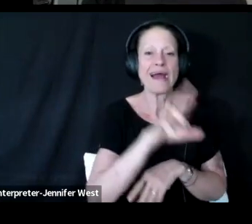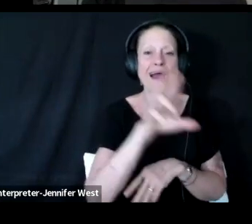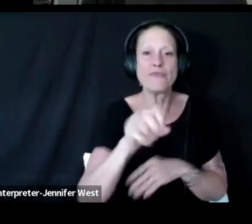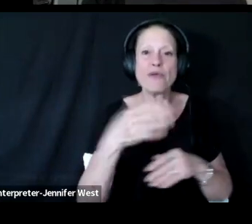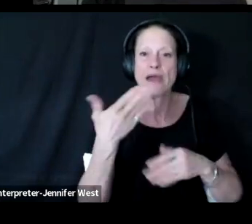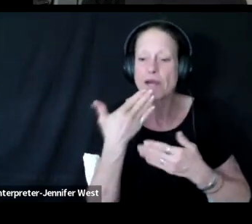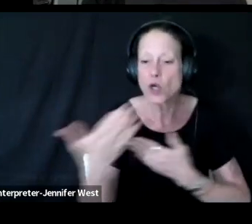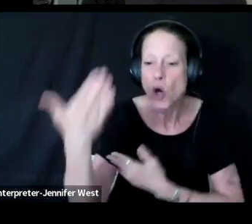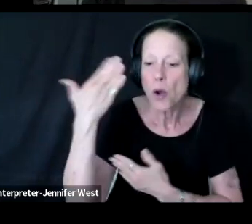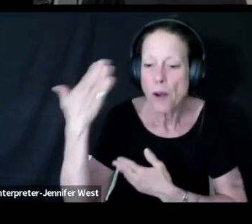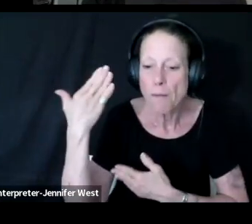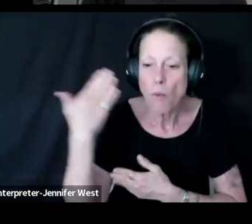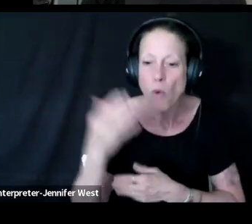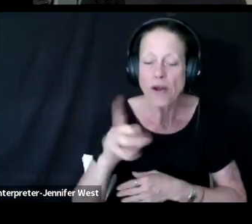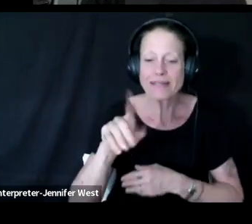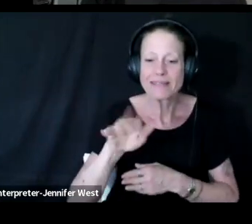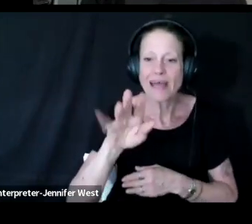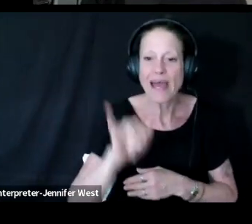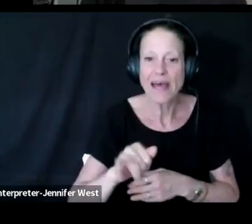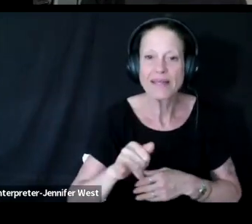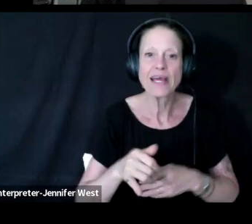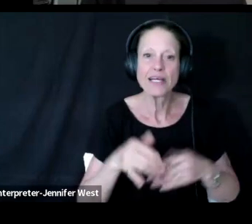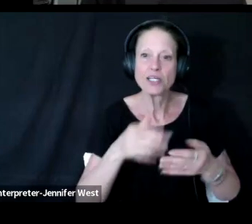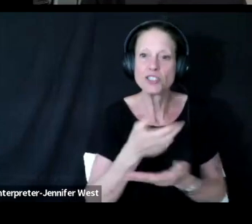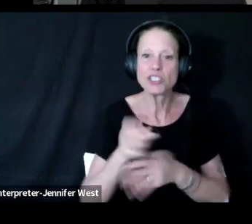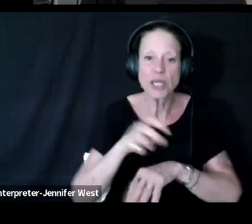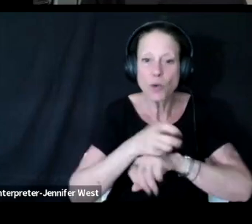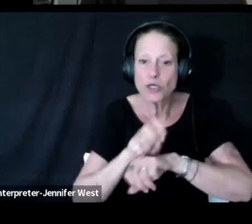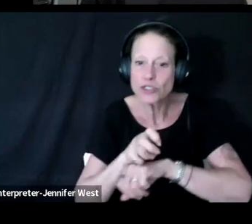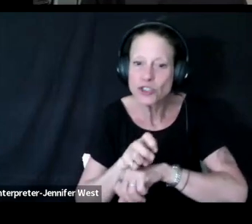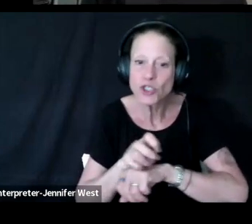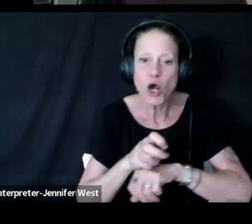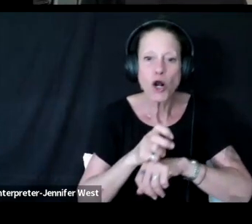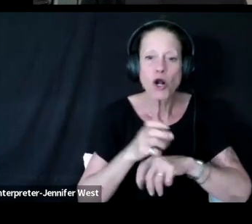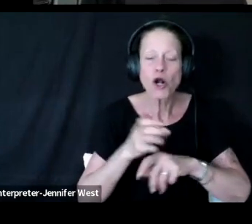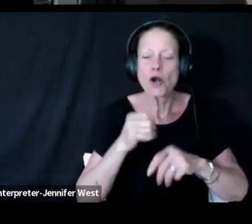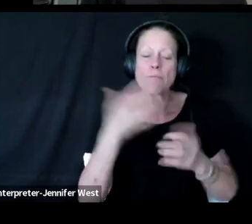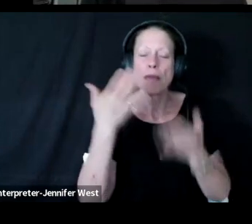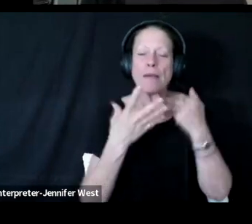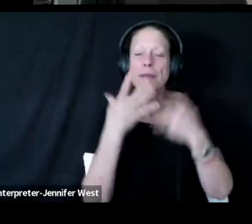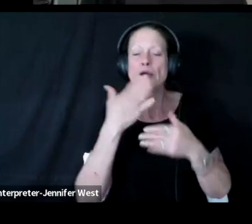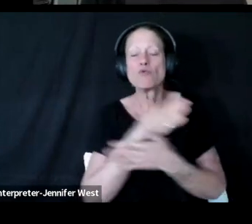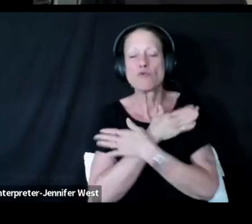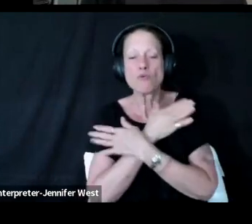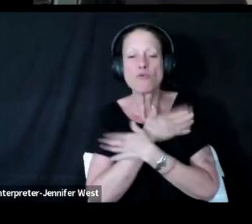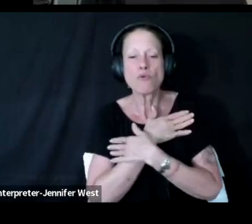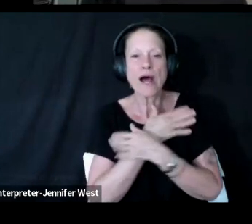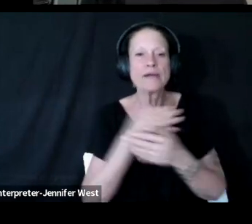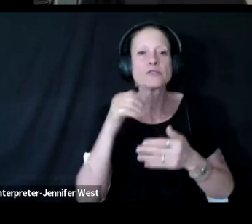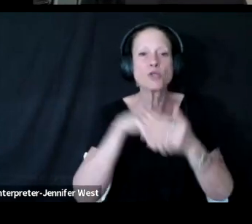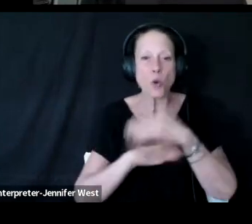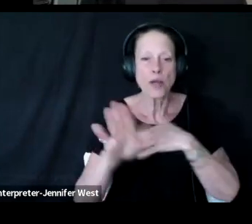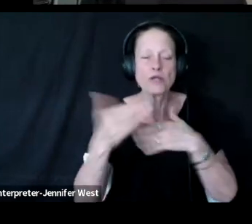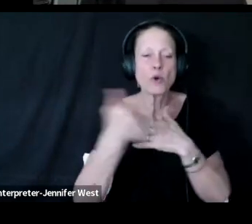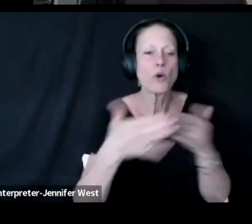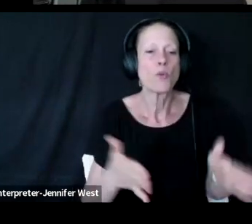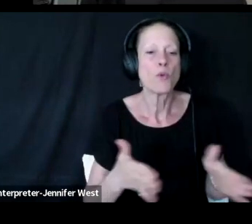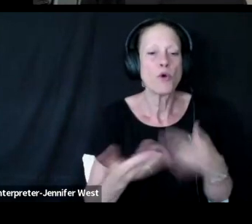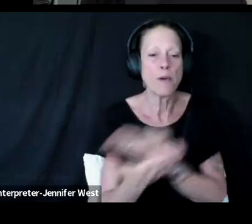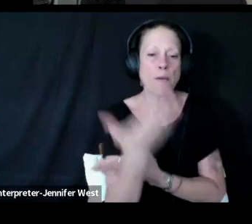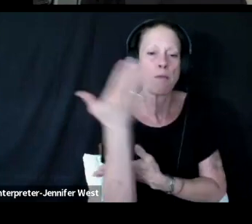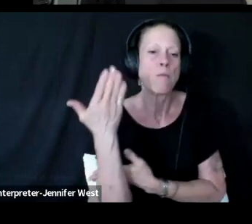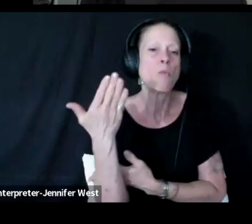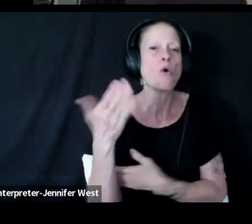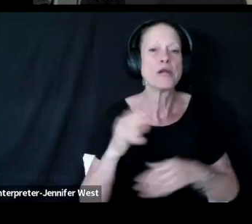stir. She can rest for another 20 minutes or so. Number two, go into her room. But we have all the routines in here: a morning routine, a